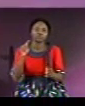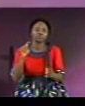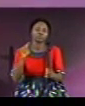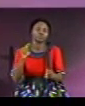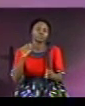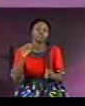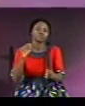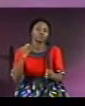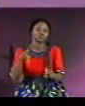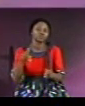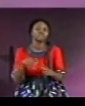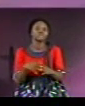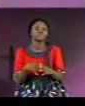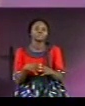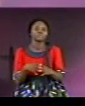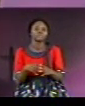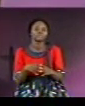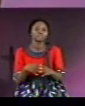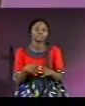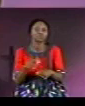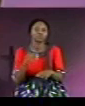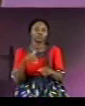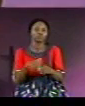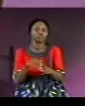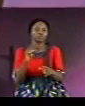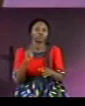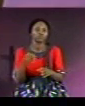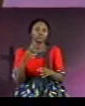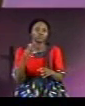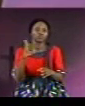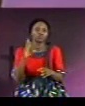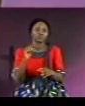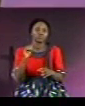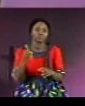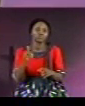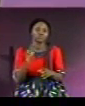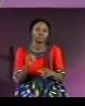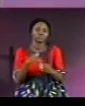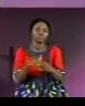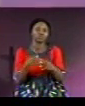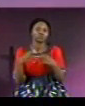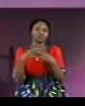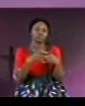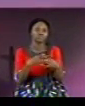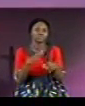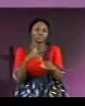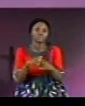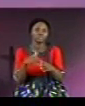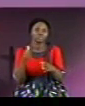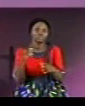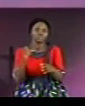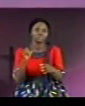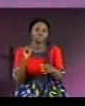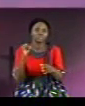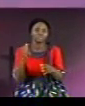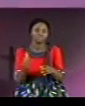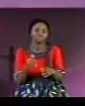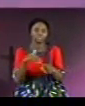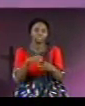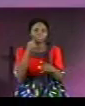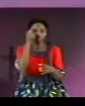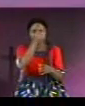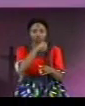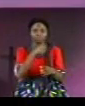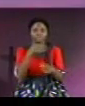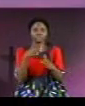online, in Europe, in America, in Asia, in Africa, in the Middle East.